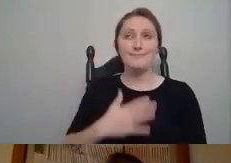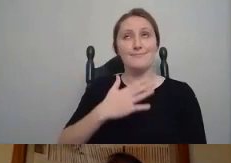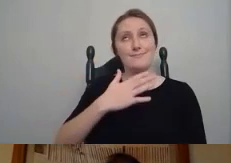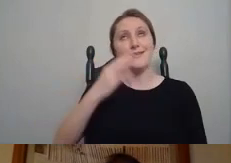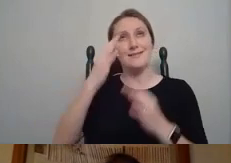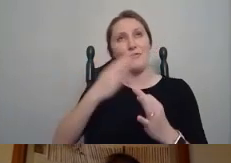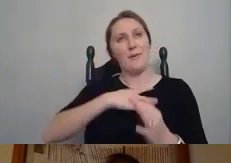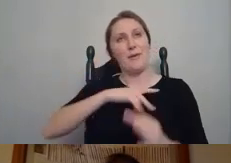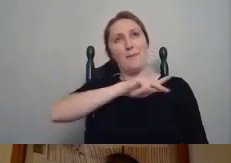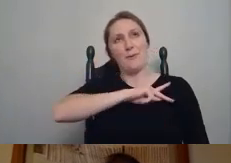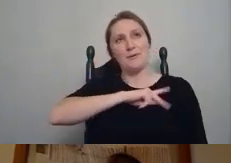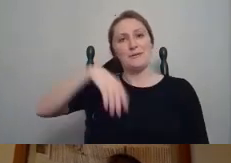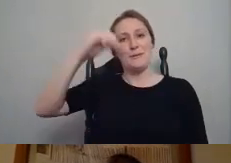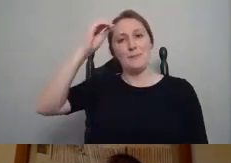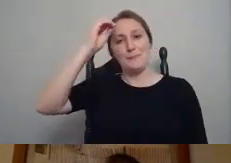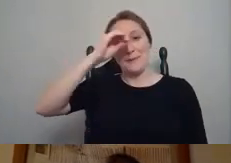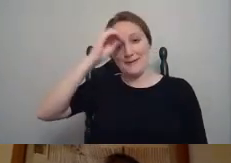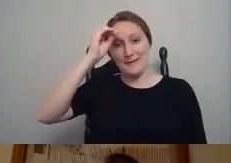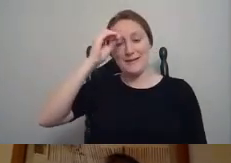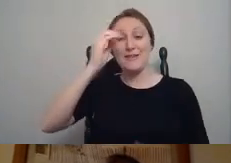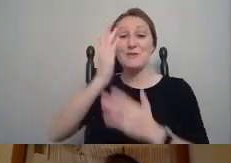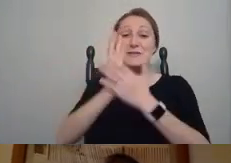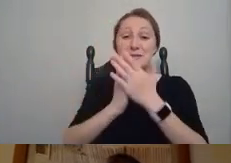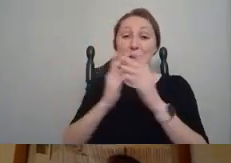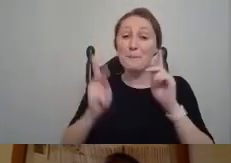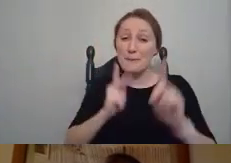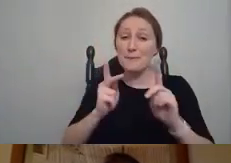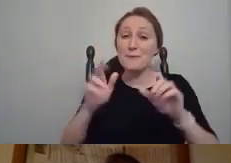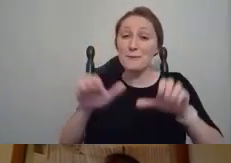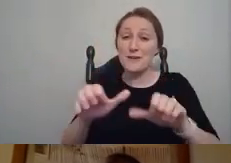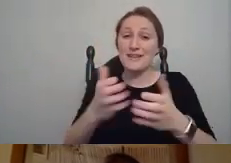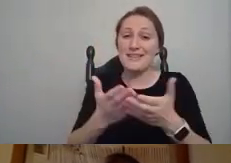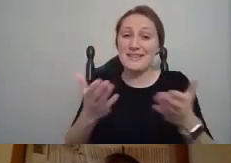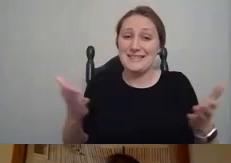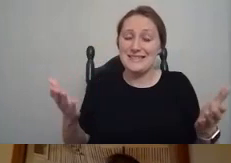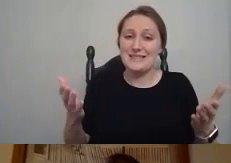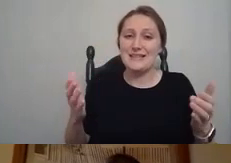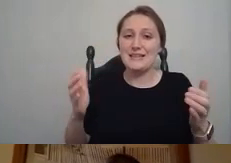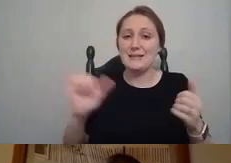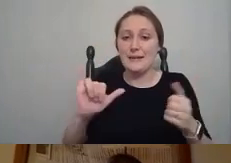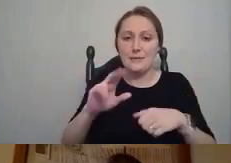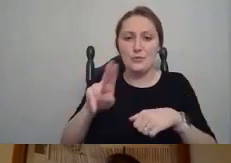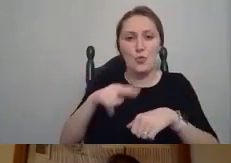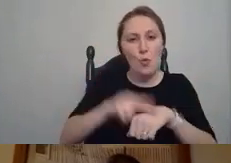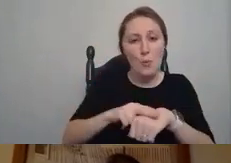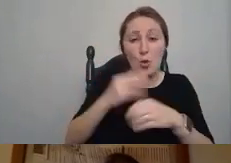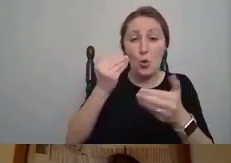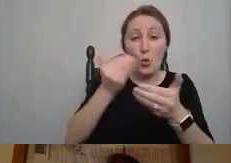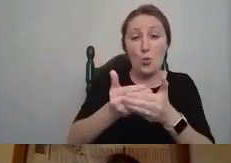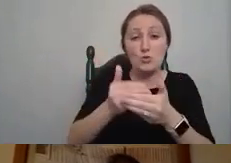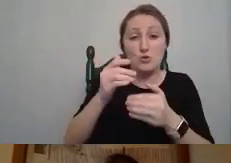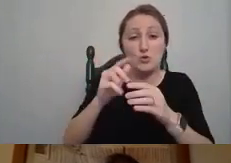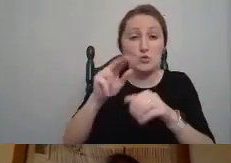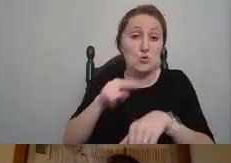personal opinion, but like there are some people doing some things like normal or close to normal,